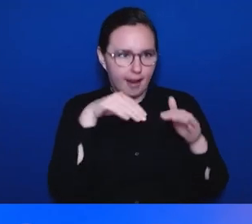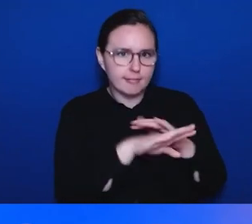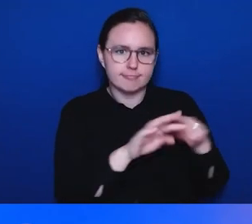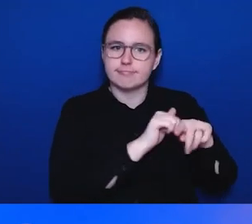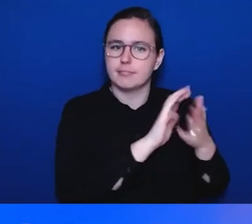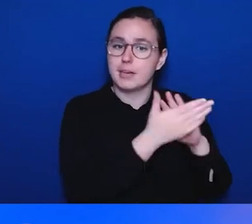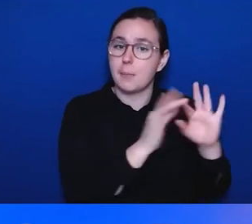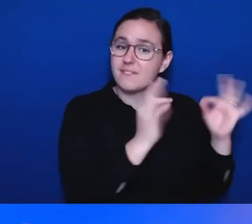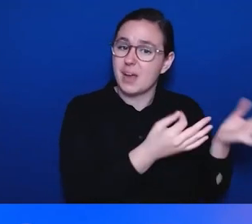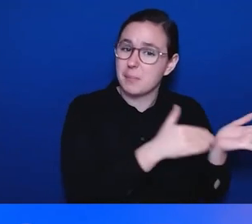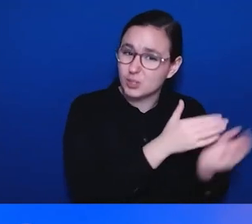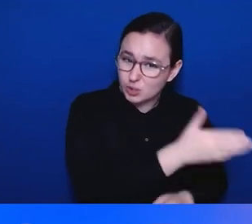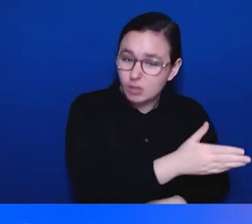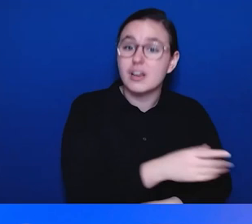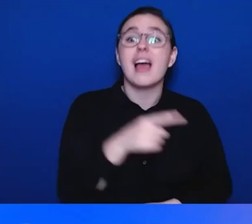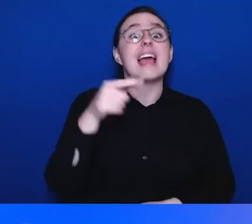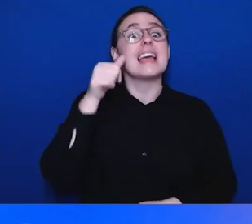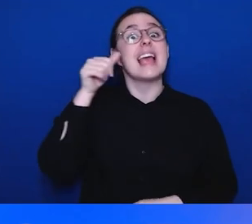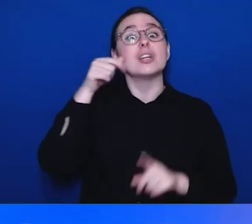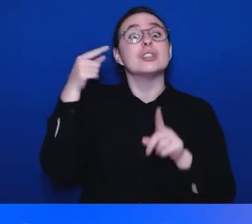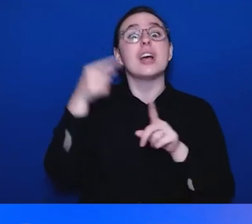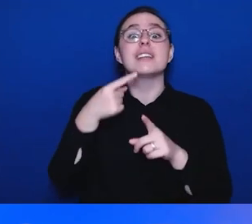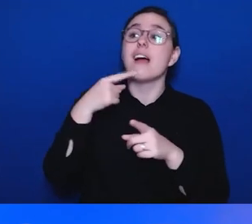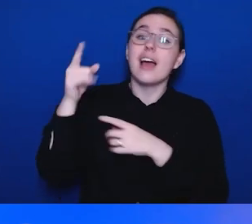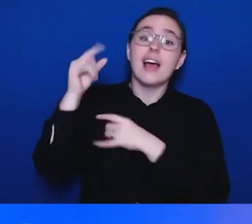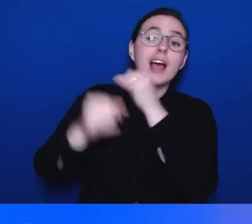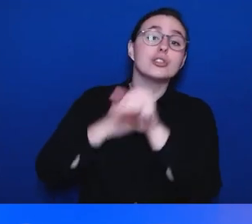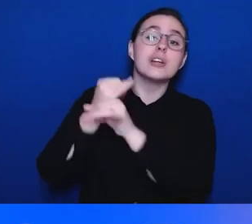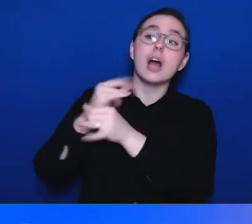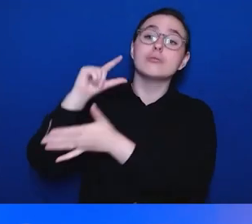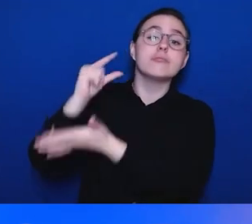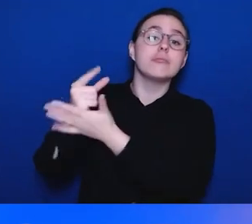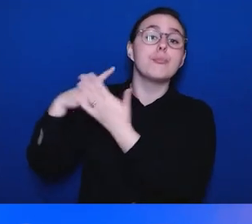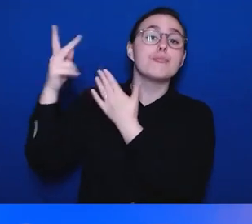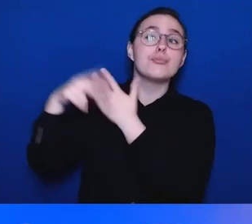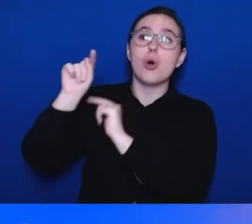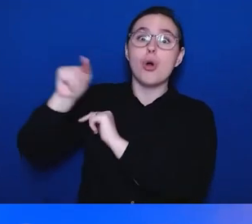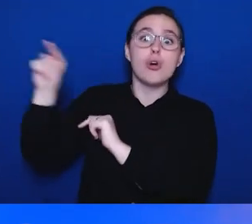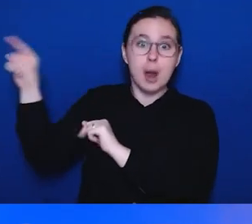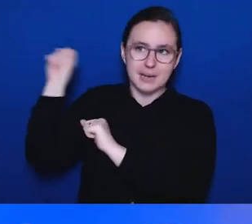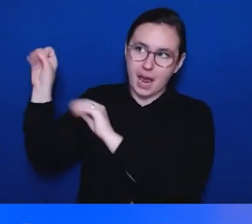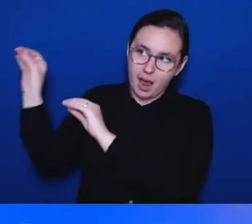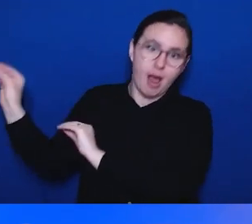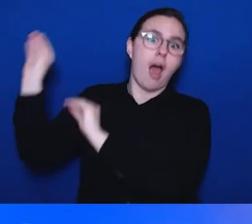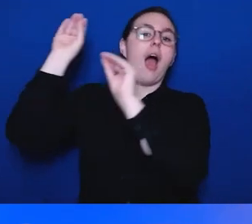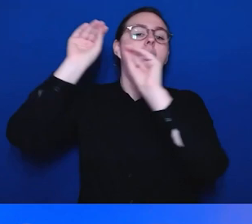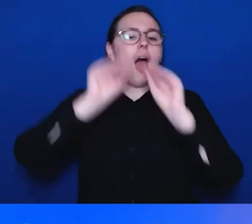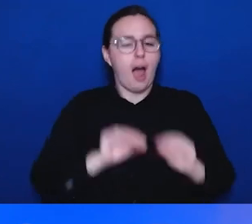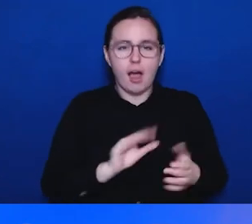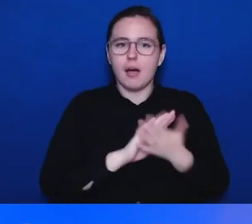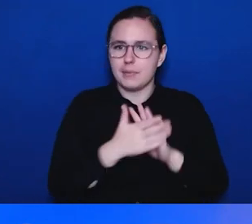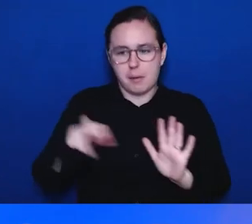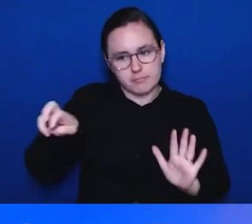An announcement yesterday about getting those people with international experience, international training off the sidelines and into our